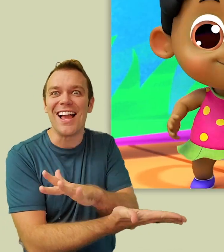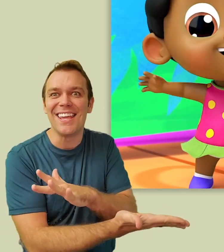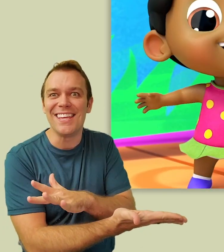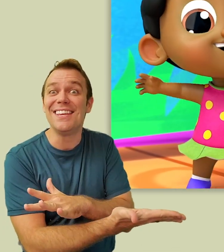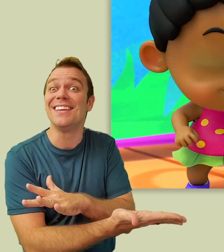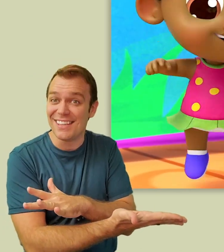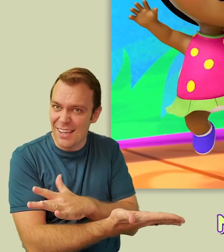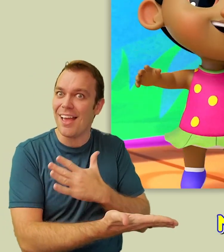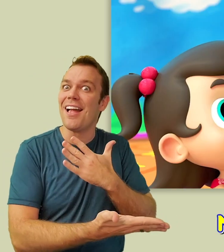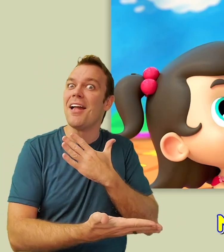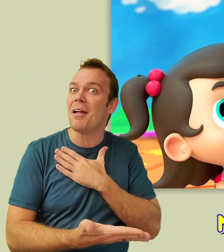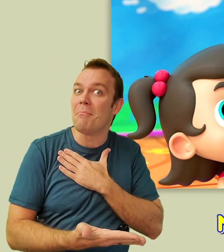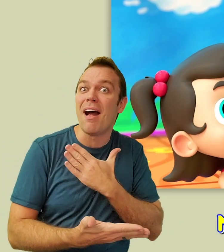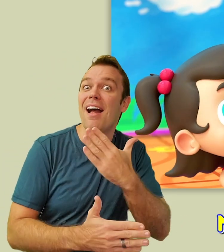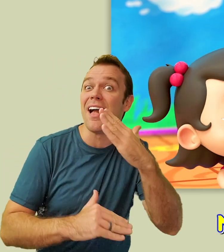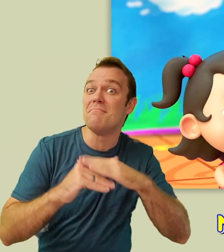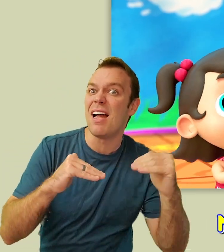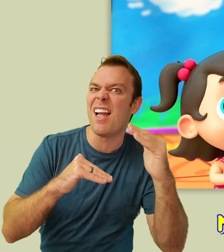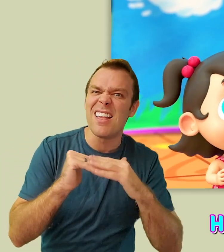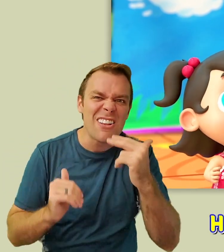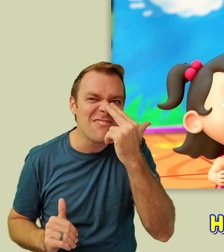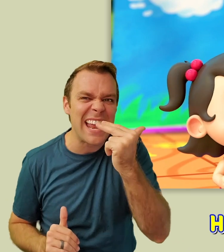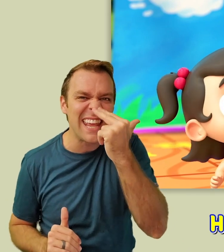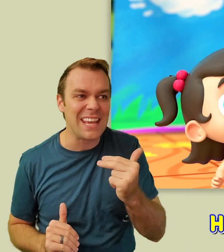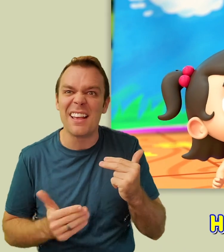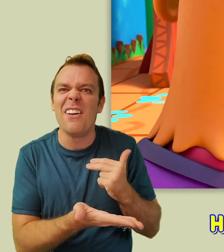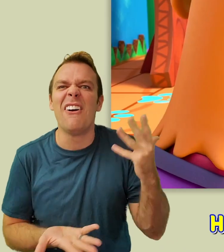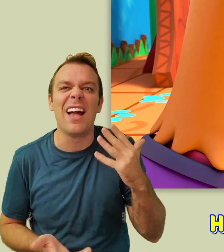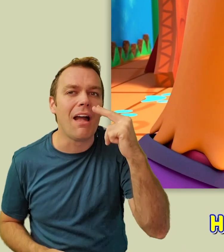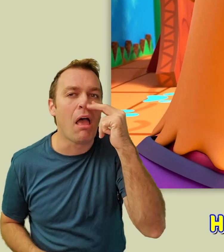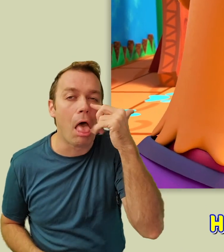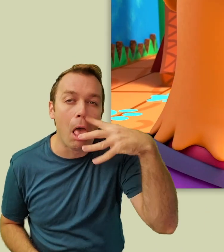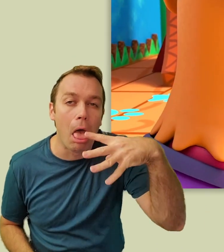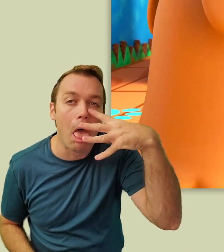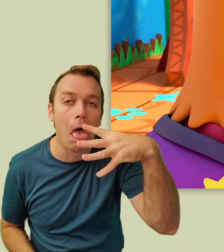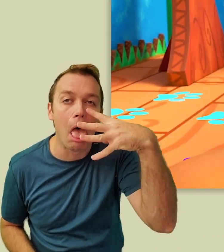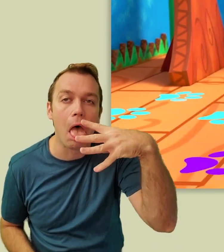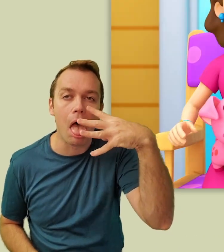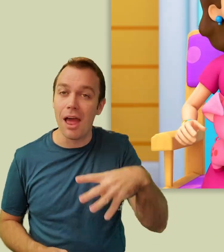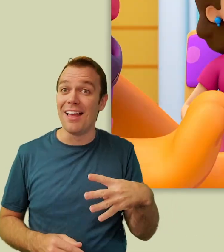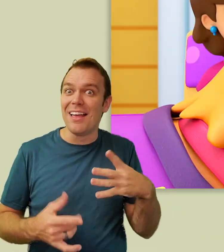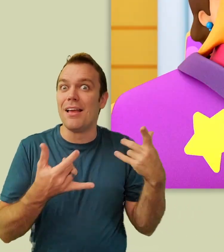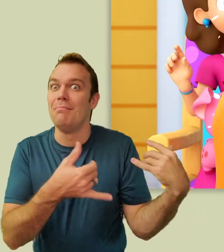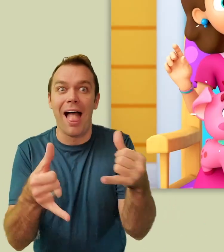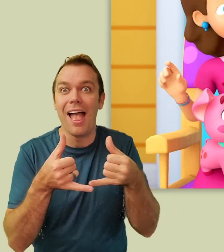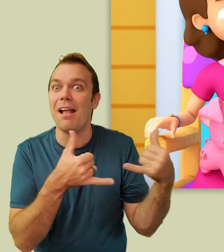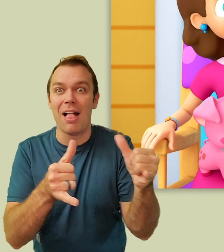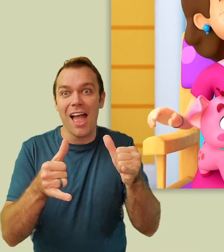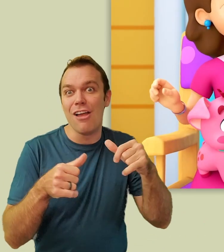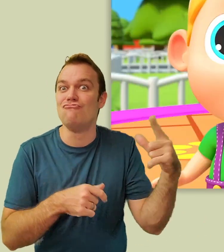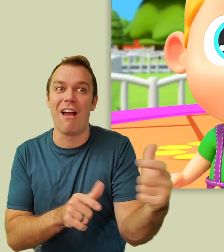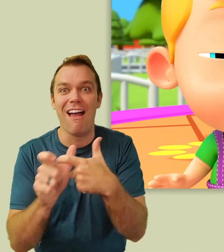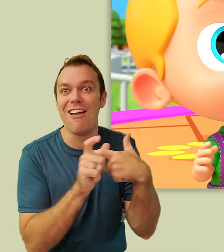Wookie! Yay! My pet is kind of funny. His nose is kind of runny. He loves to run and play.